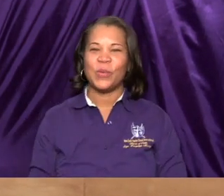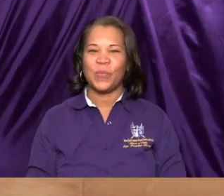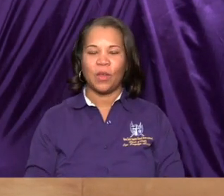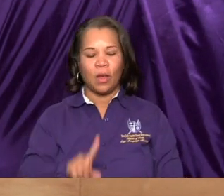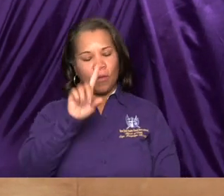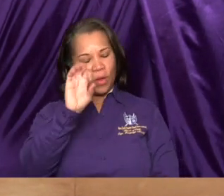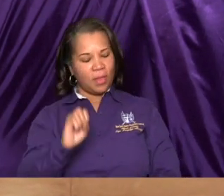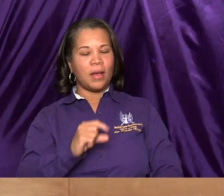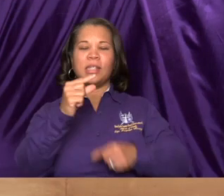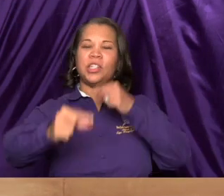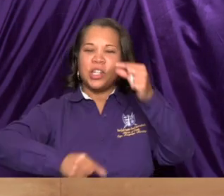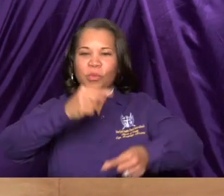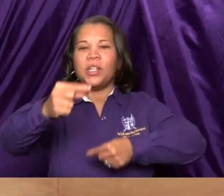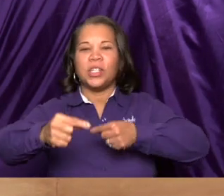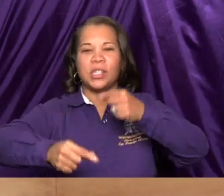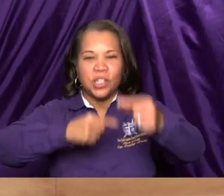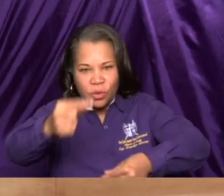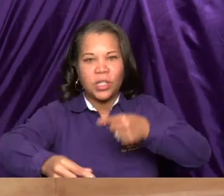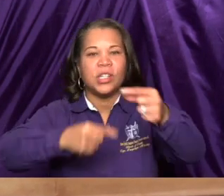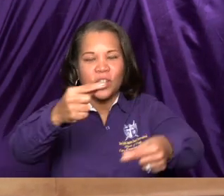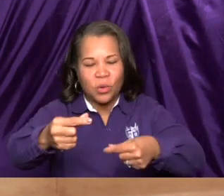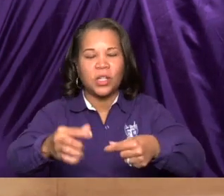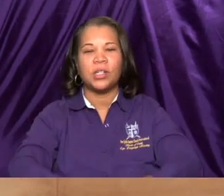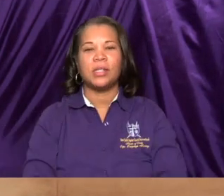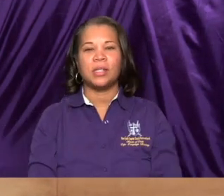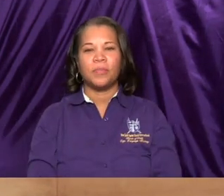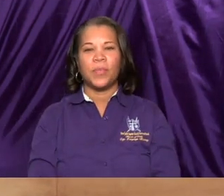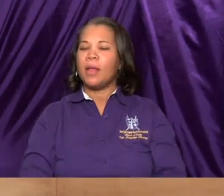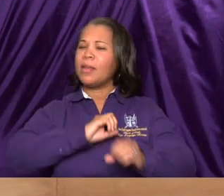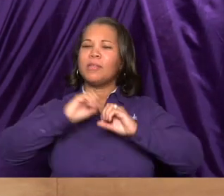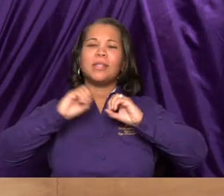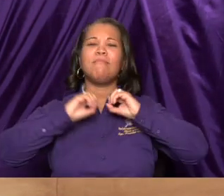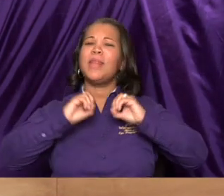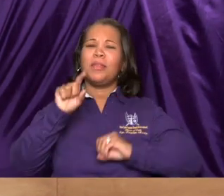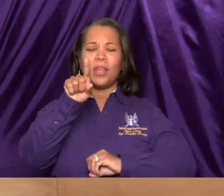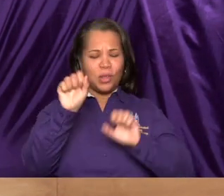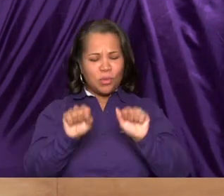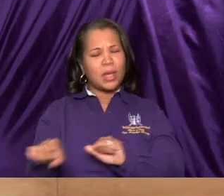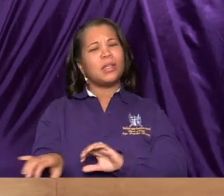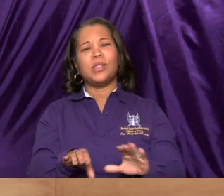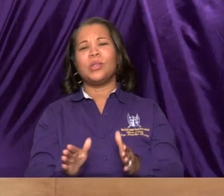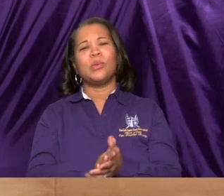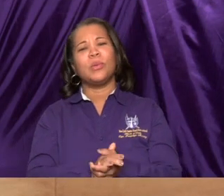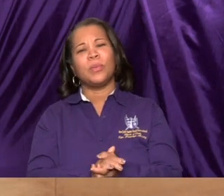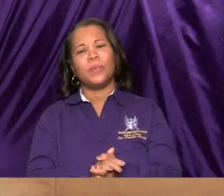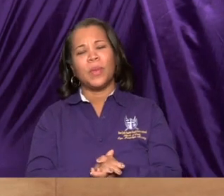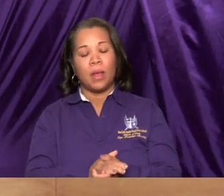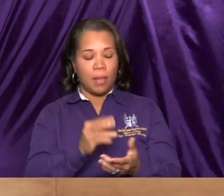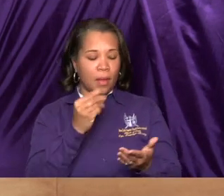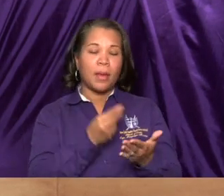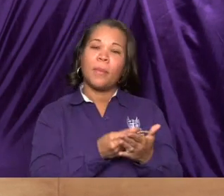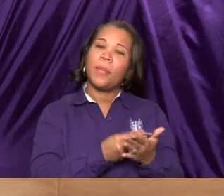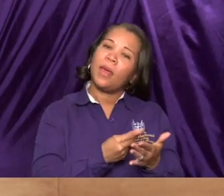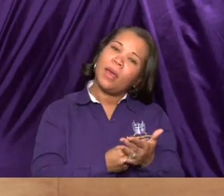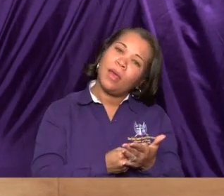1,000 generations and 1,000 more, there's nothing you can do that can repay